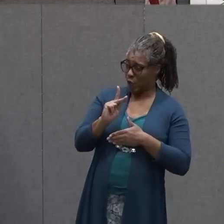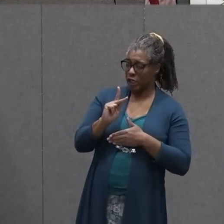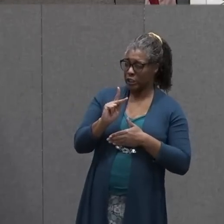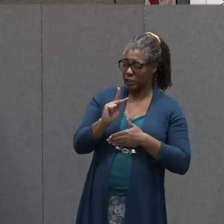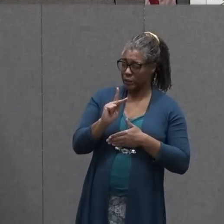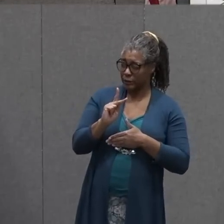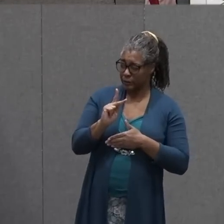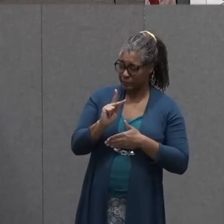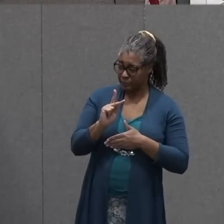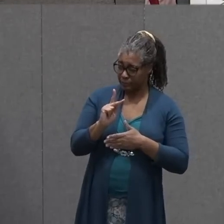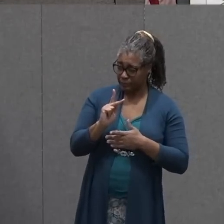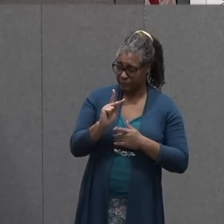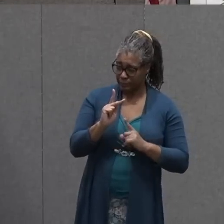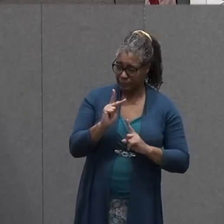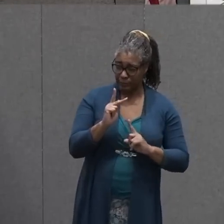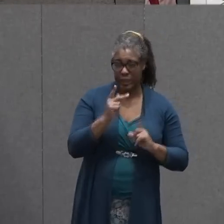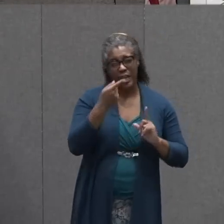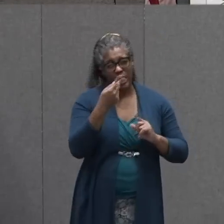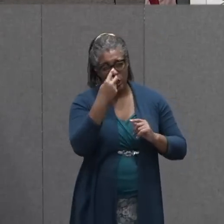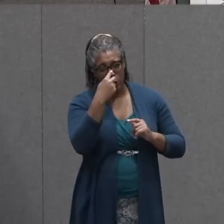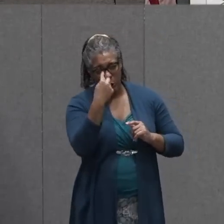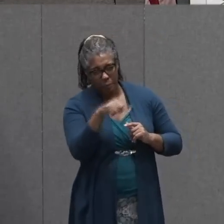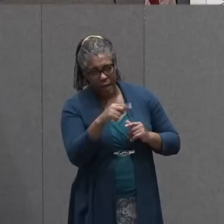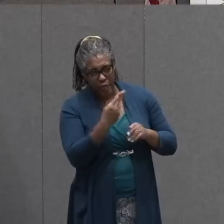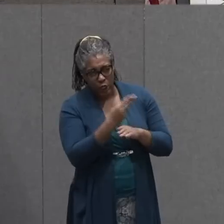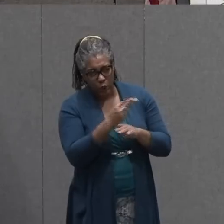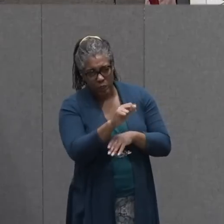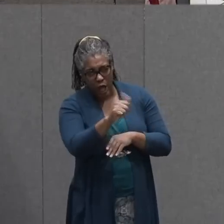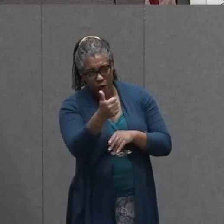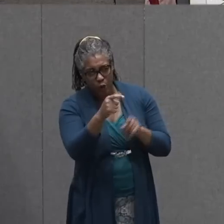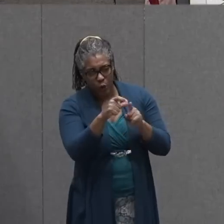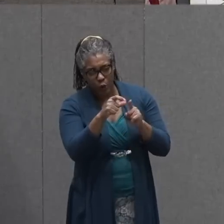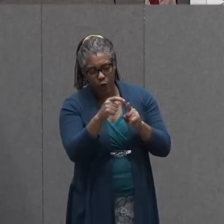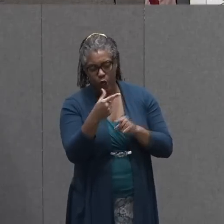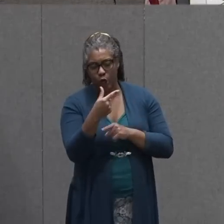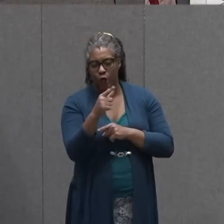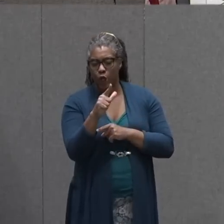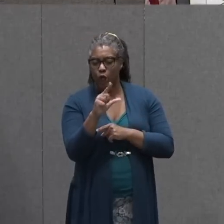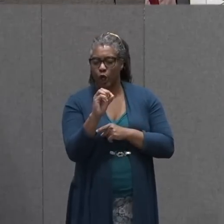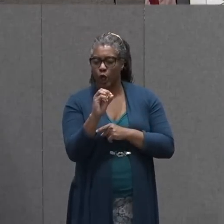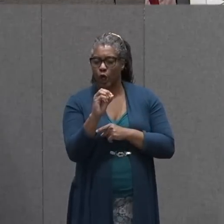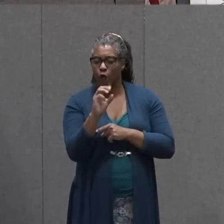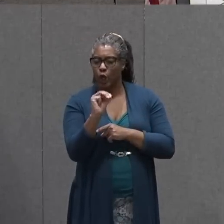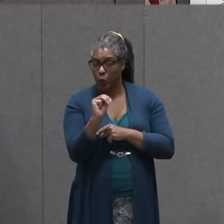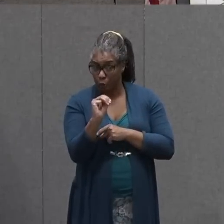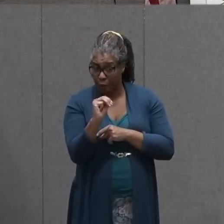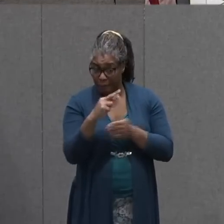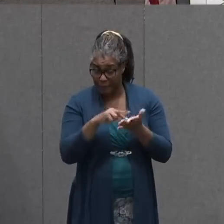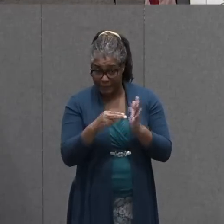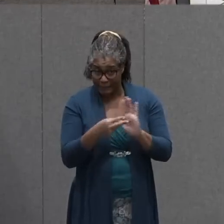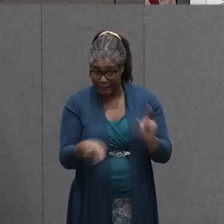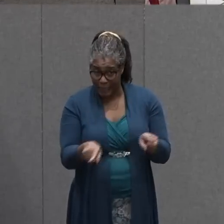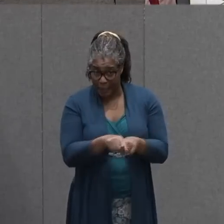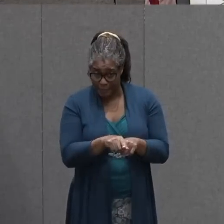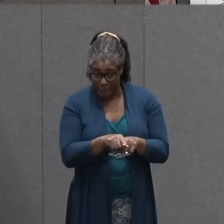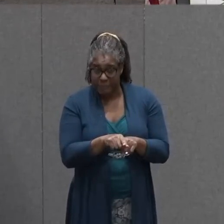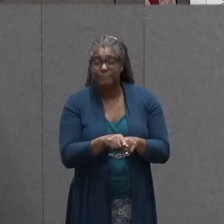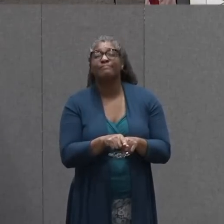more poetic. Yes. I like it. Mr. R is the sunshine in our gloom.